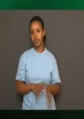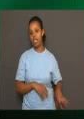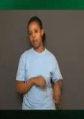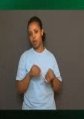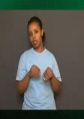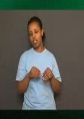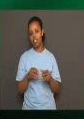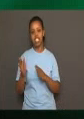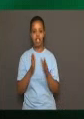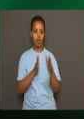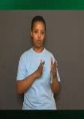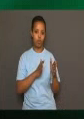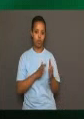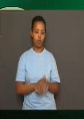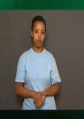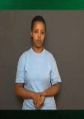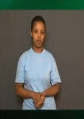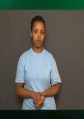Students, let's get ready.